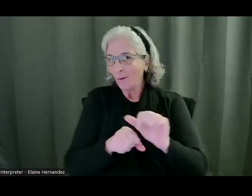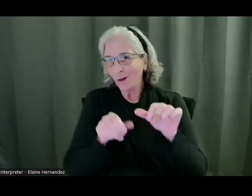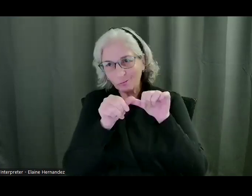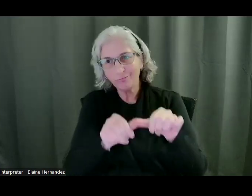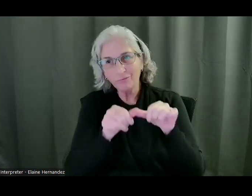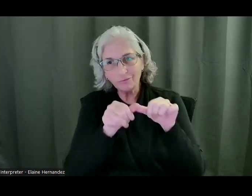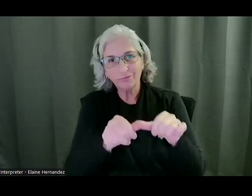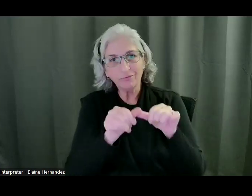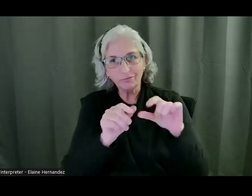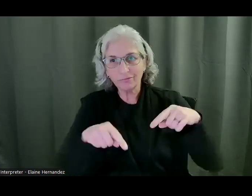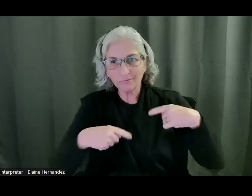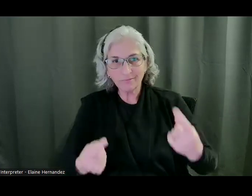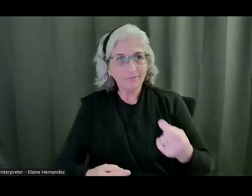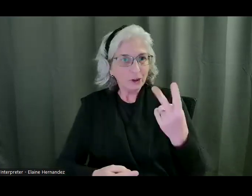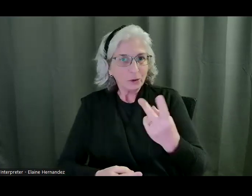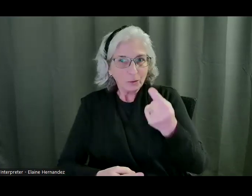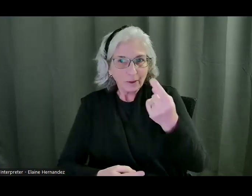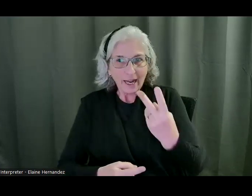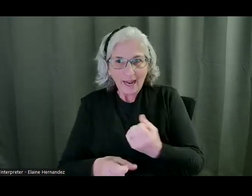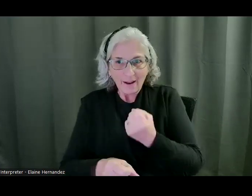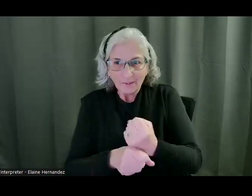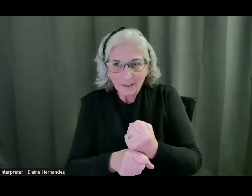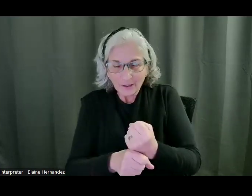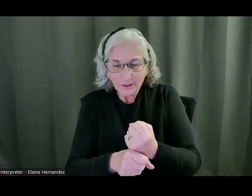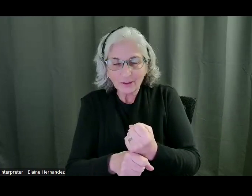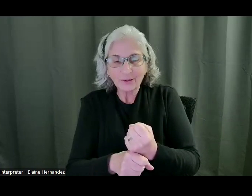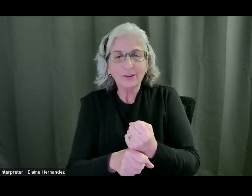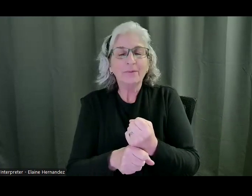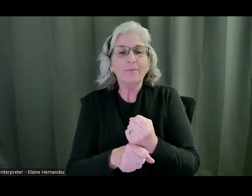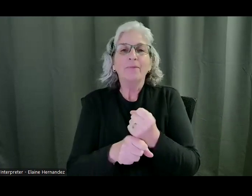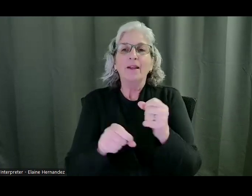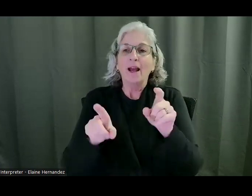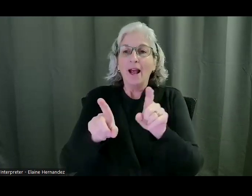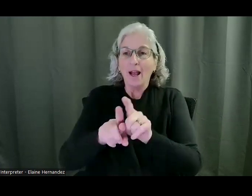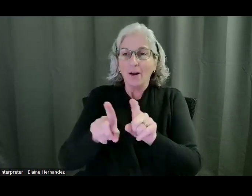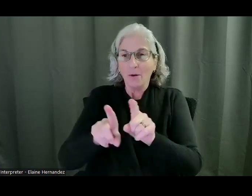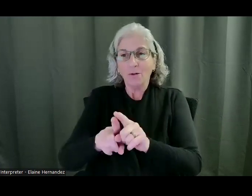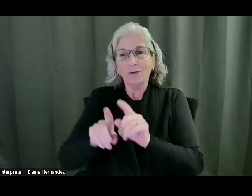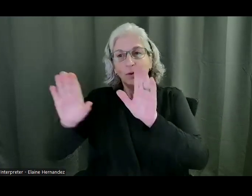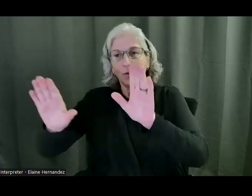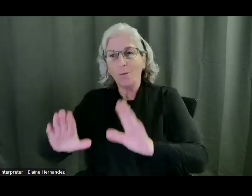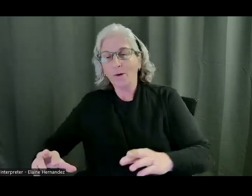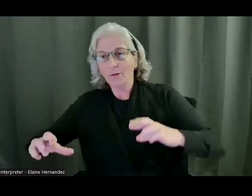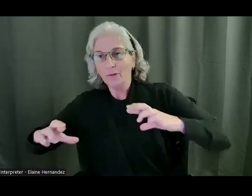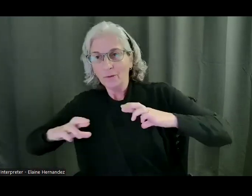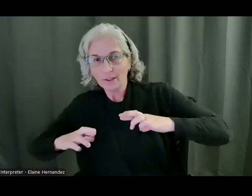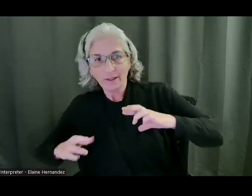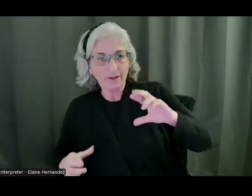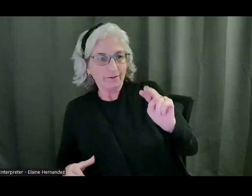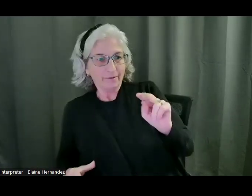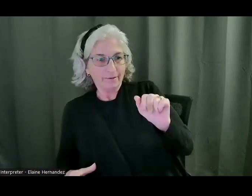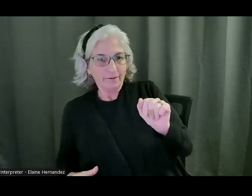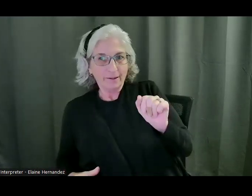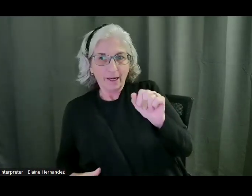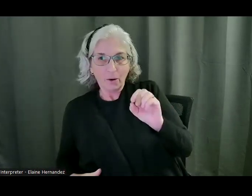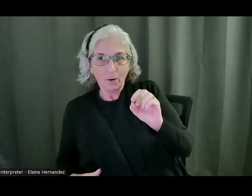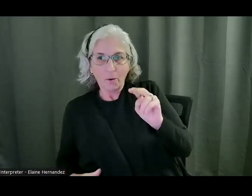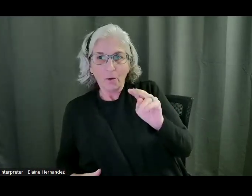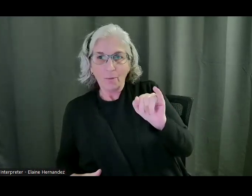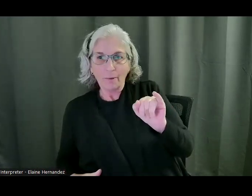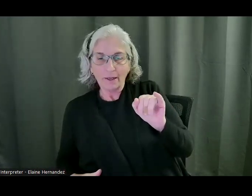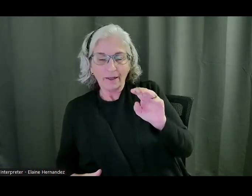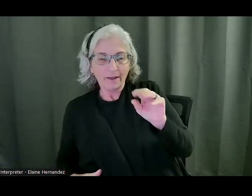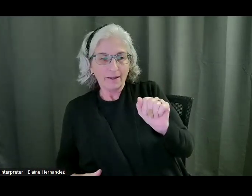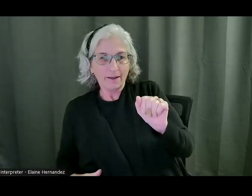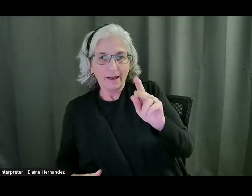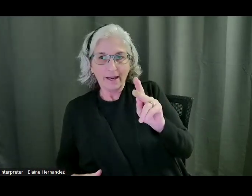over the past 2.5 years, along with the wonderfully retired Naomi Aiken, on providing an